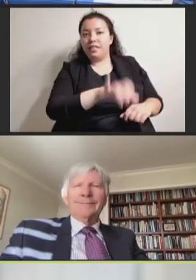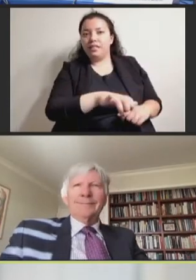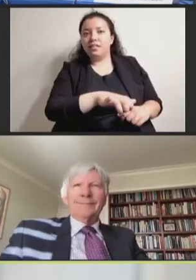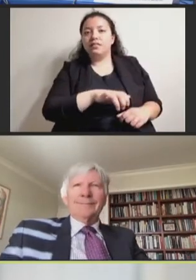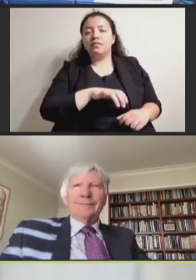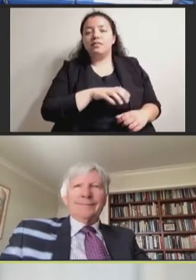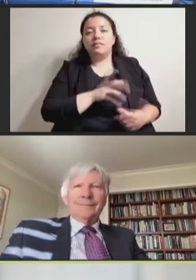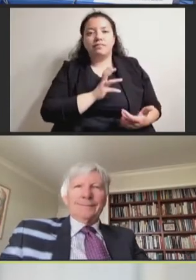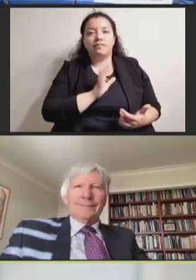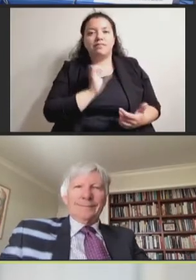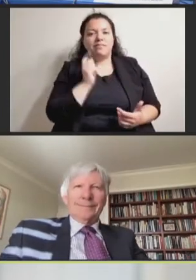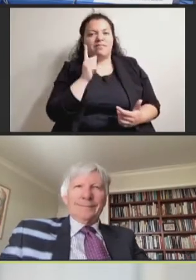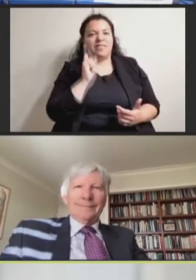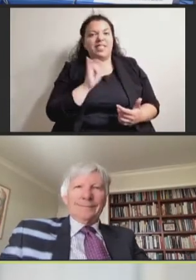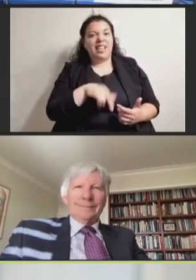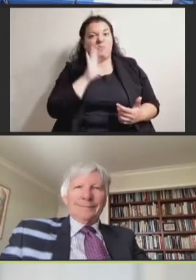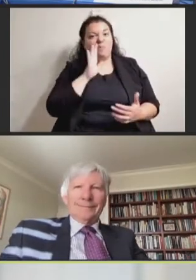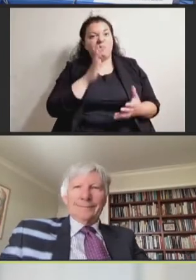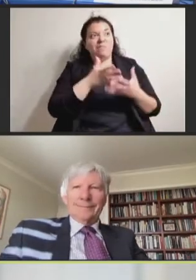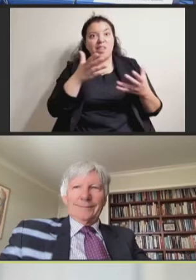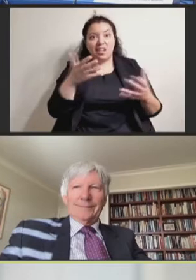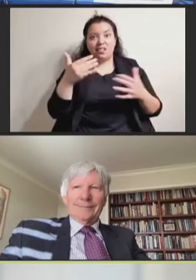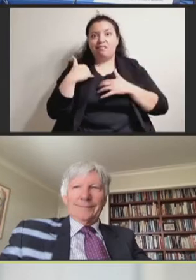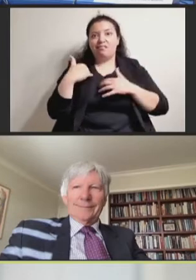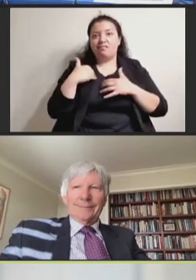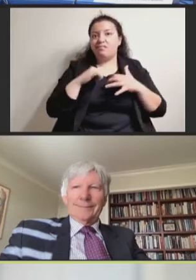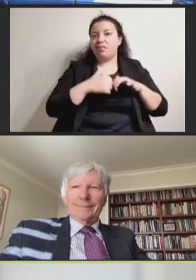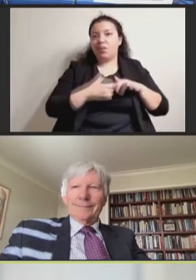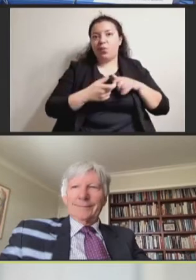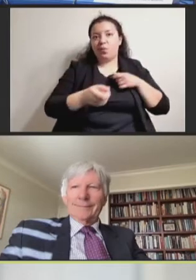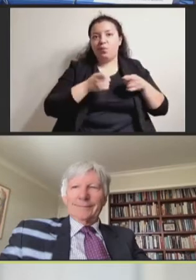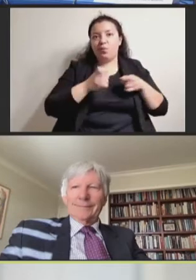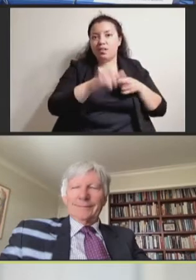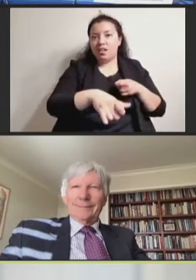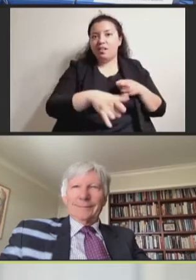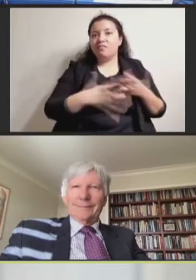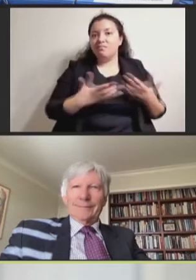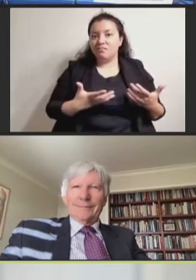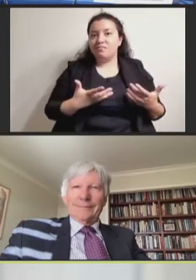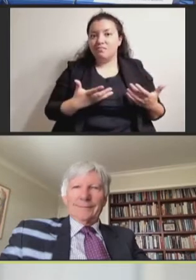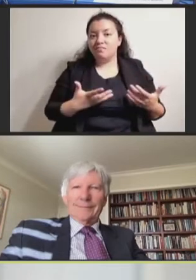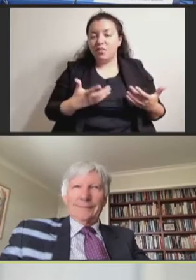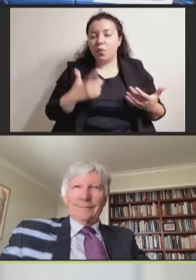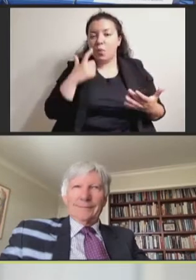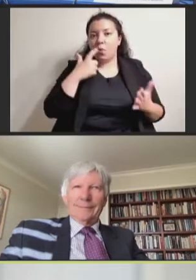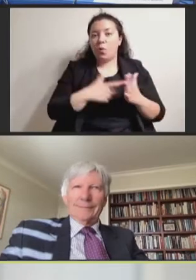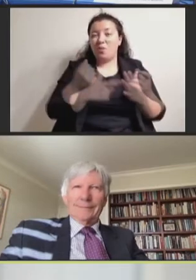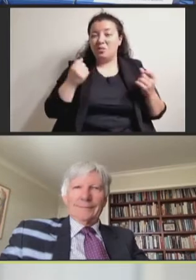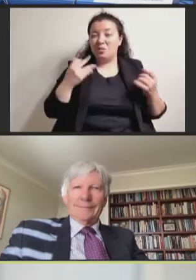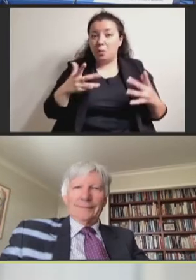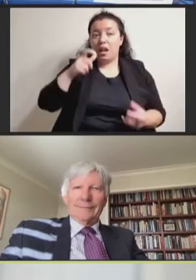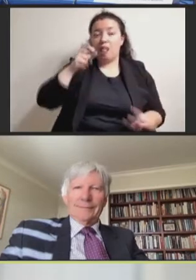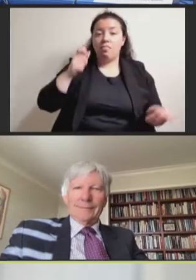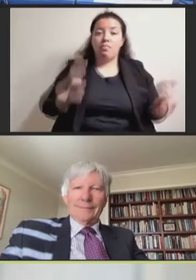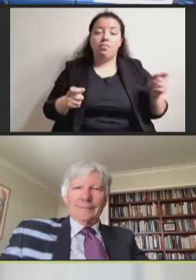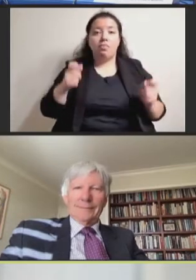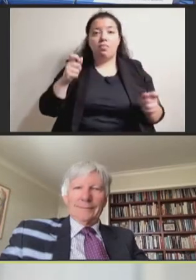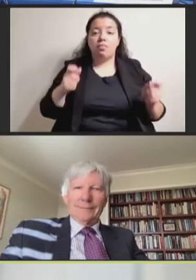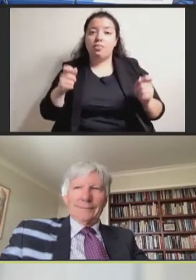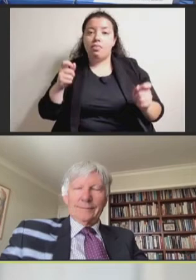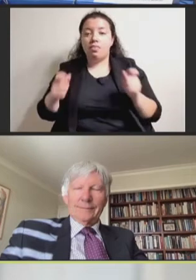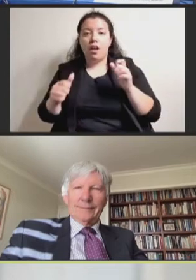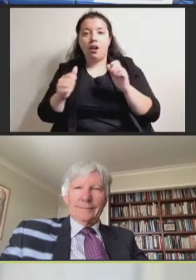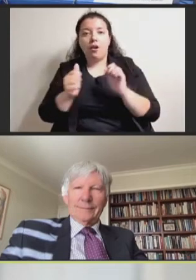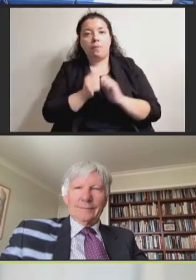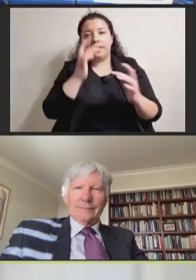it'll be a bit of an undertaking, honestly, to do well, given all the changes and the surges in the diseases and the vaccinations and what have you